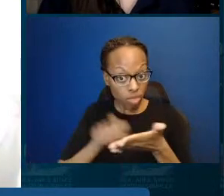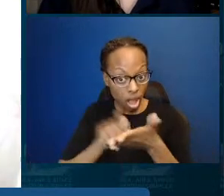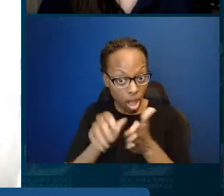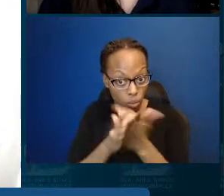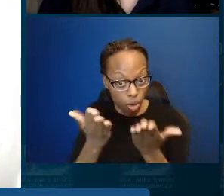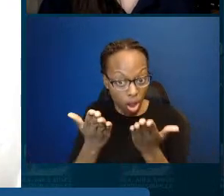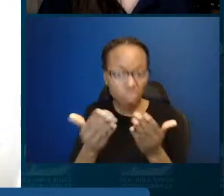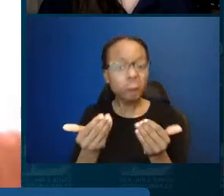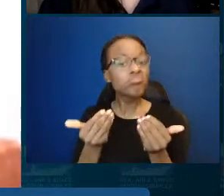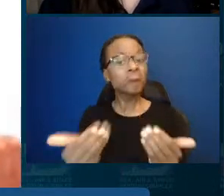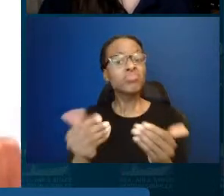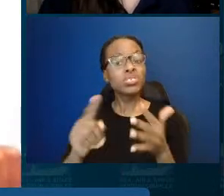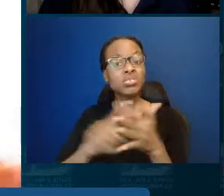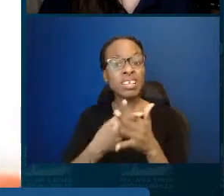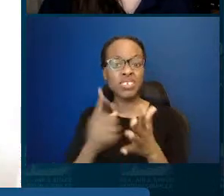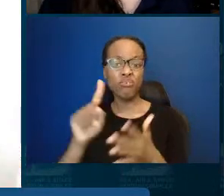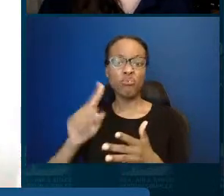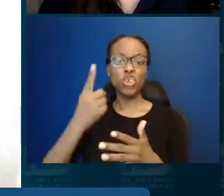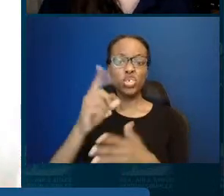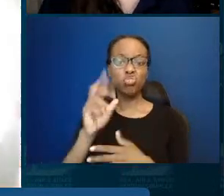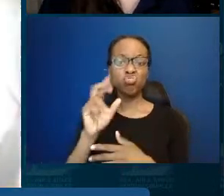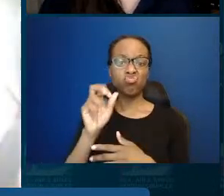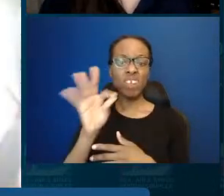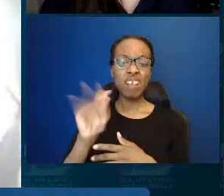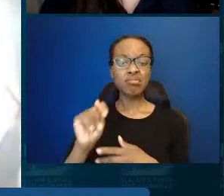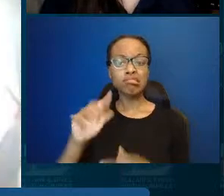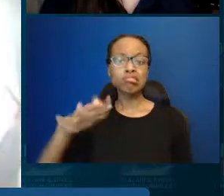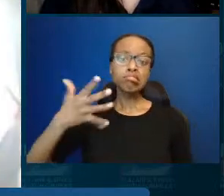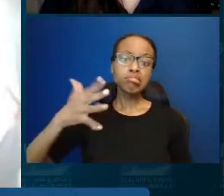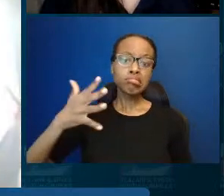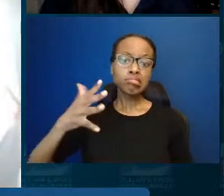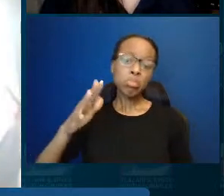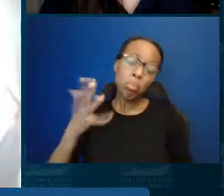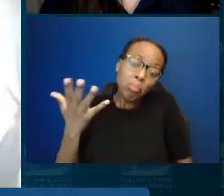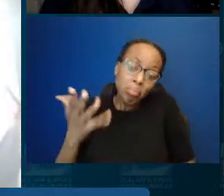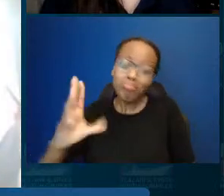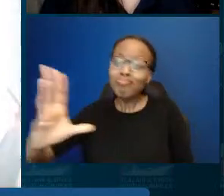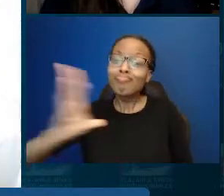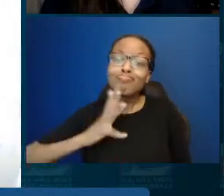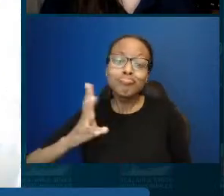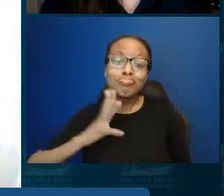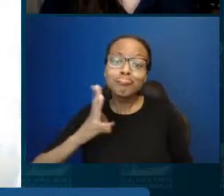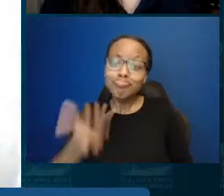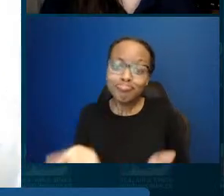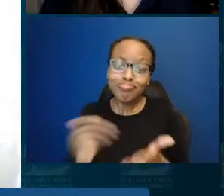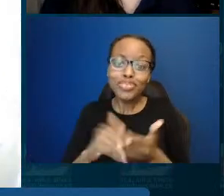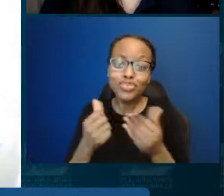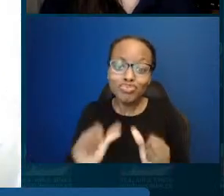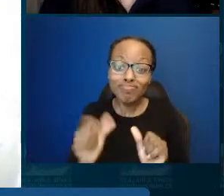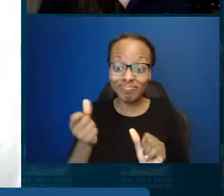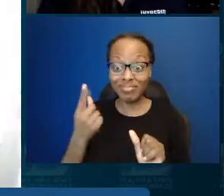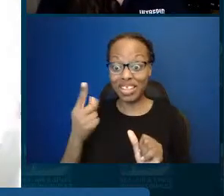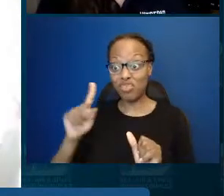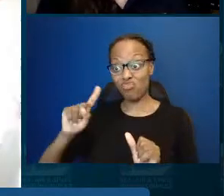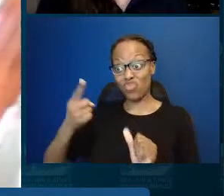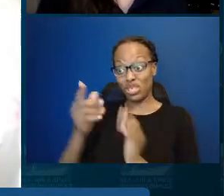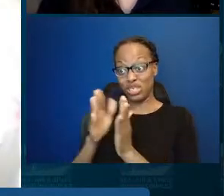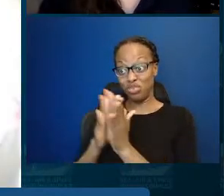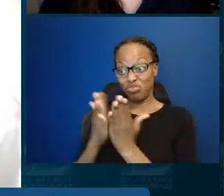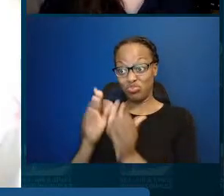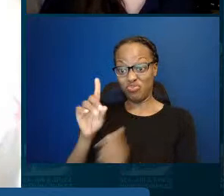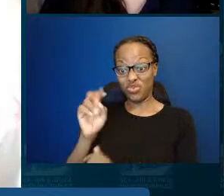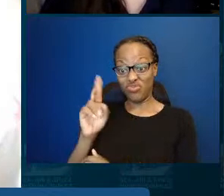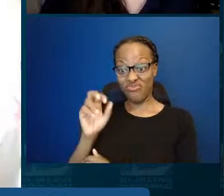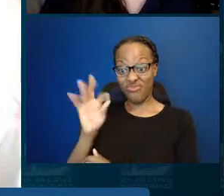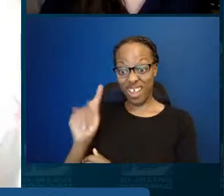so good in the first draft, that's okay. I guarantee you that the first draft of Riding Sound Waves also wasn't very good. But that's why